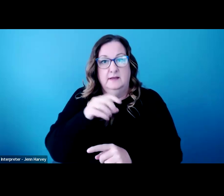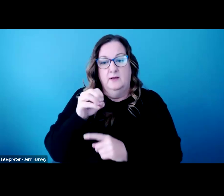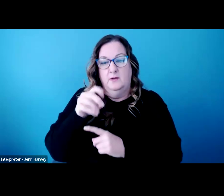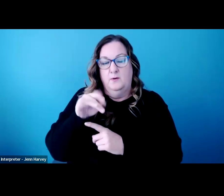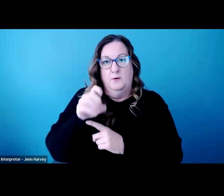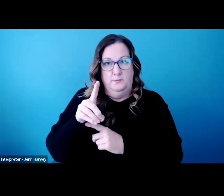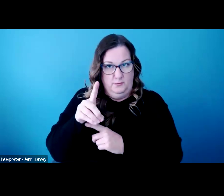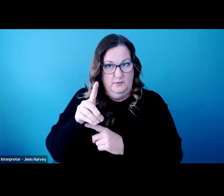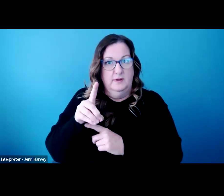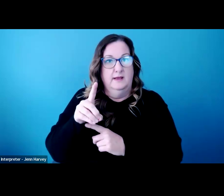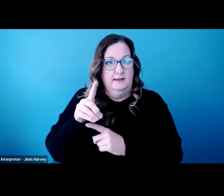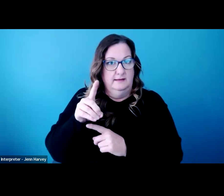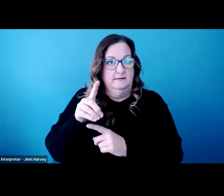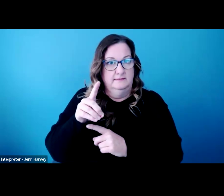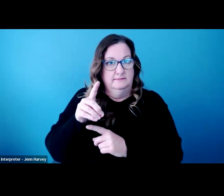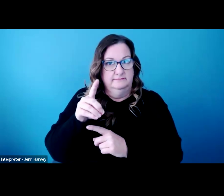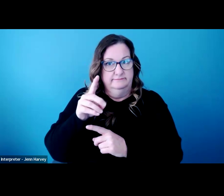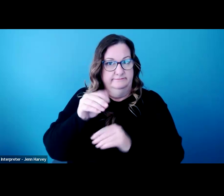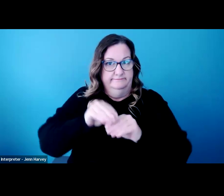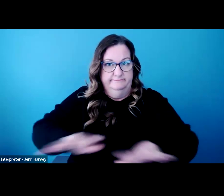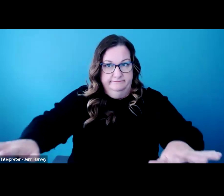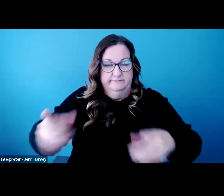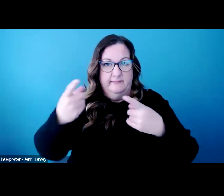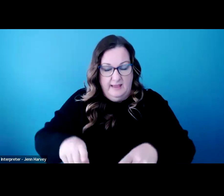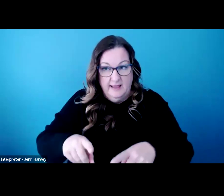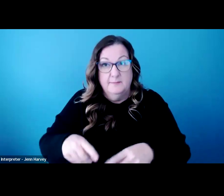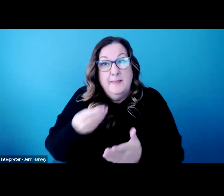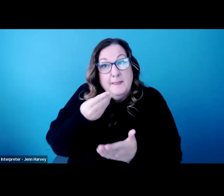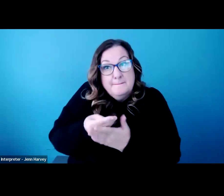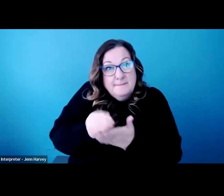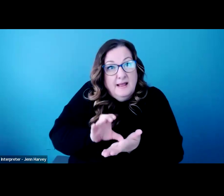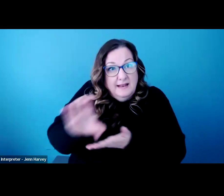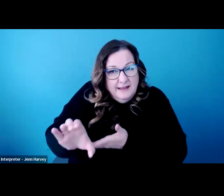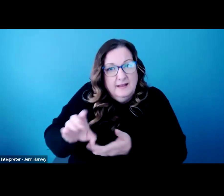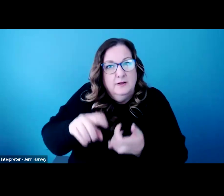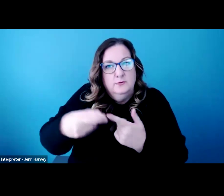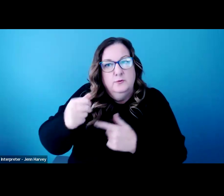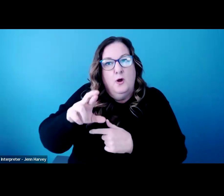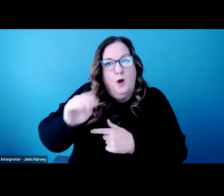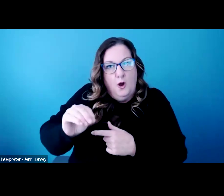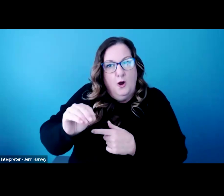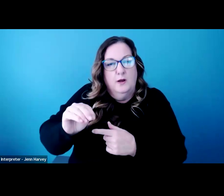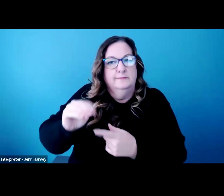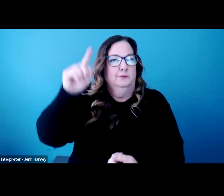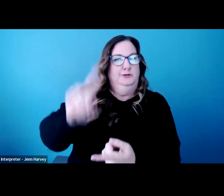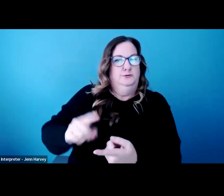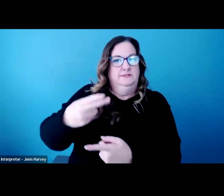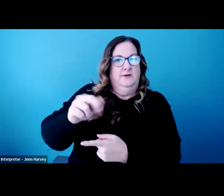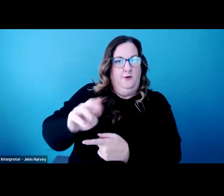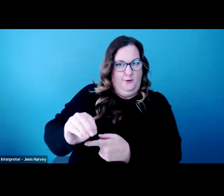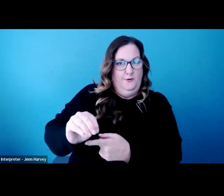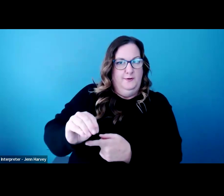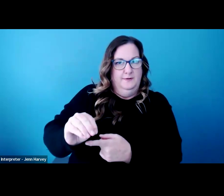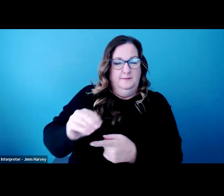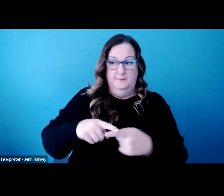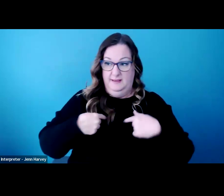opioid settlement money went towards harm reductionists. Meanwhile, so sorry, my chat is moving. Many of us